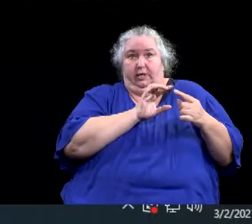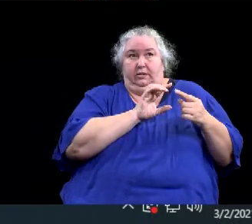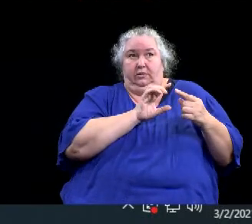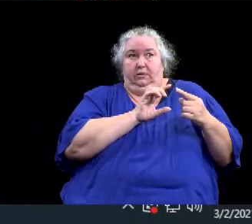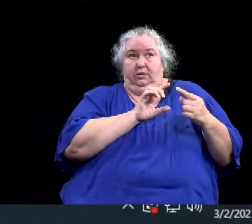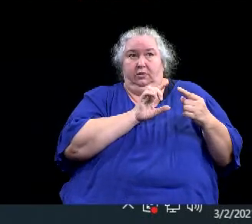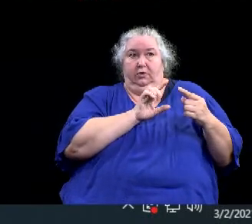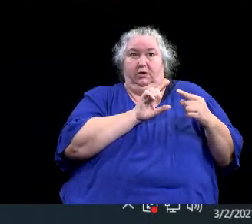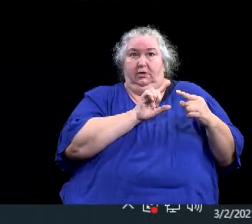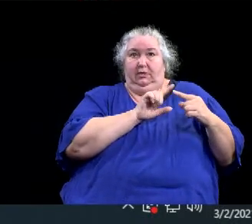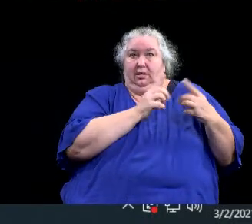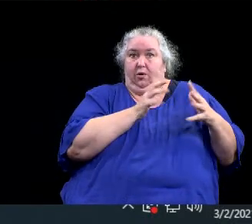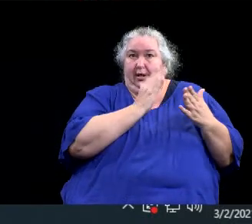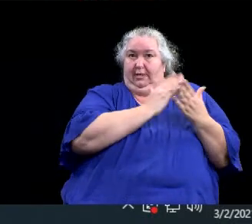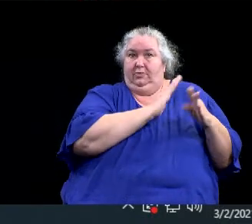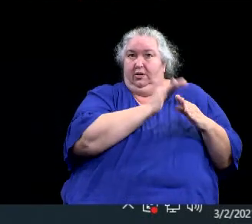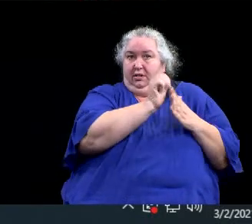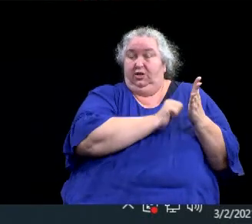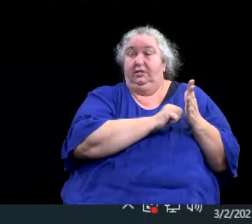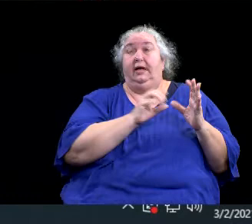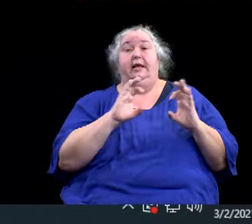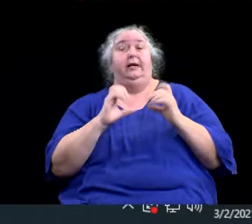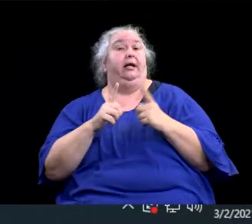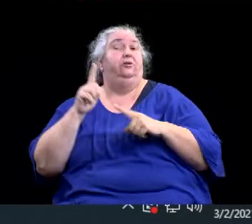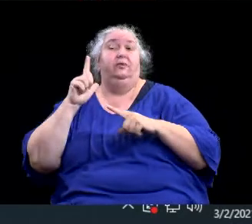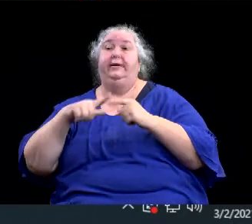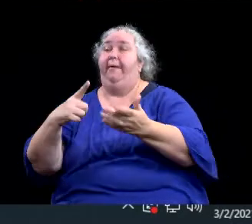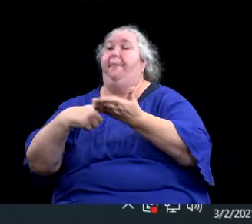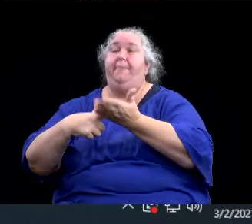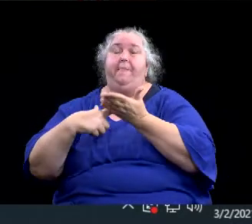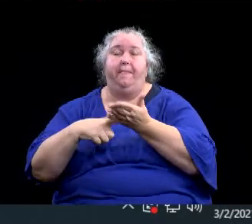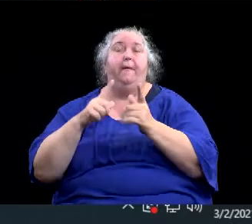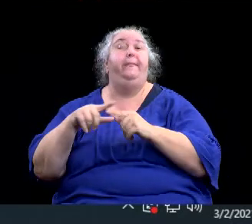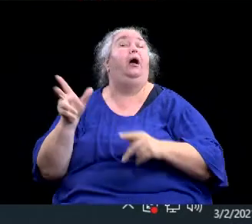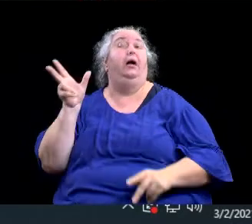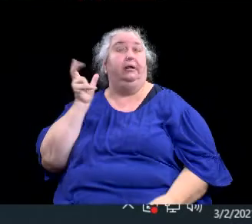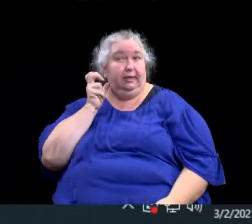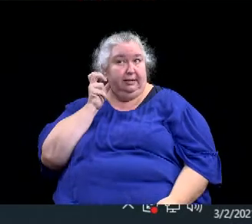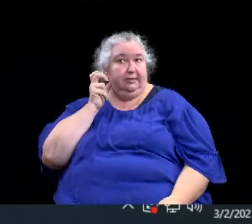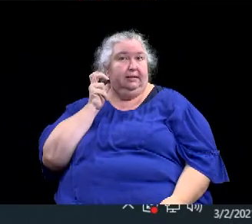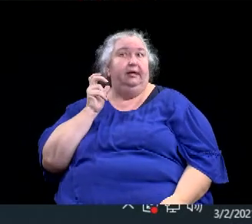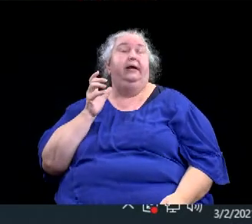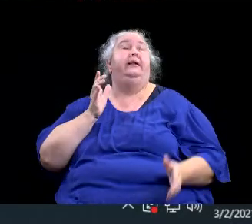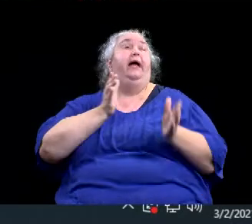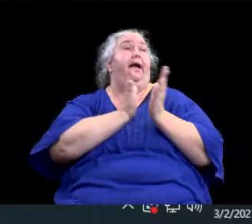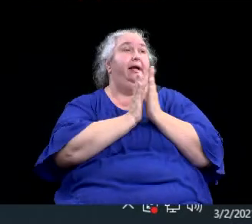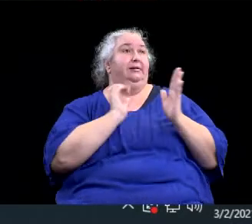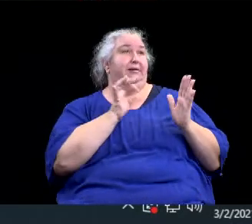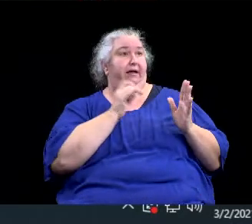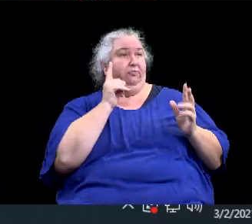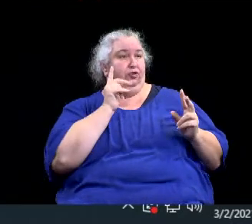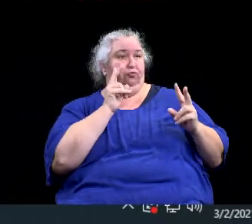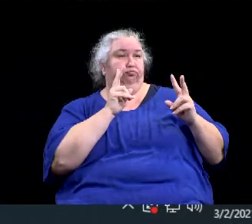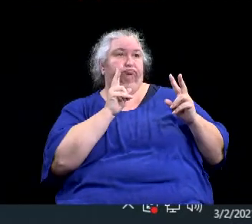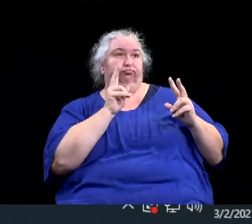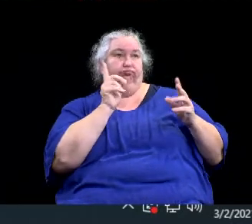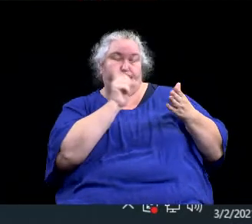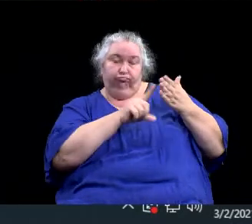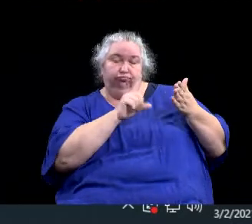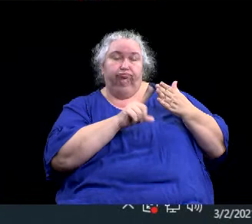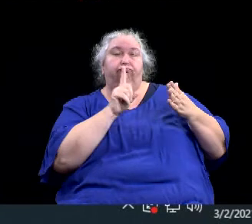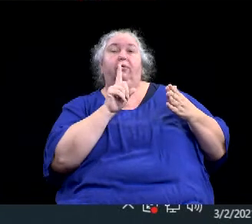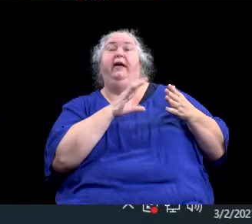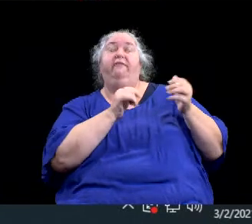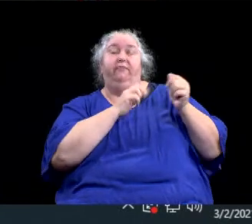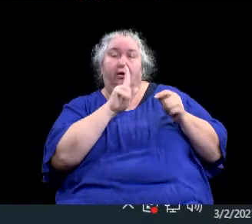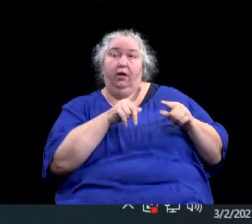to conduct discussion, but will listen, ask staff to look into concerns, and provide follow-up. When called to speak, please state your name for the record. Each speaker must